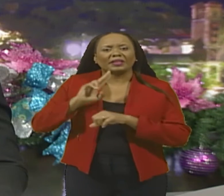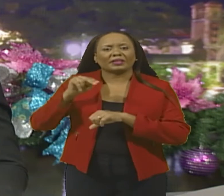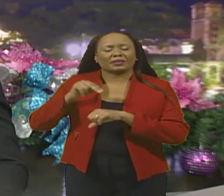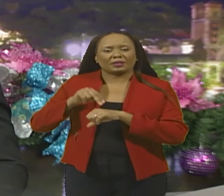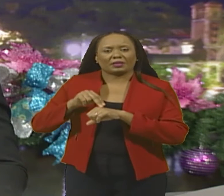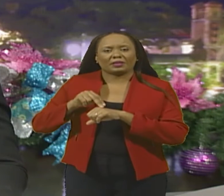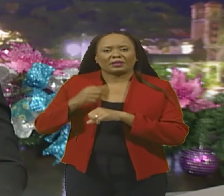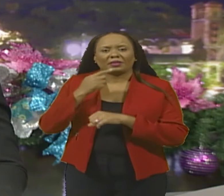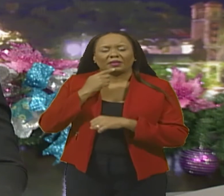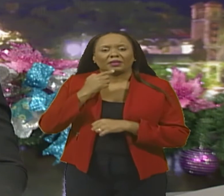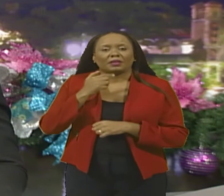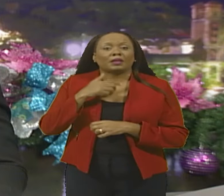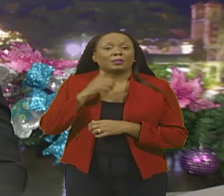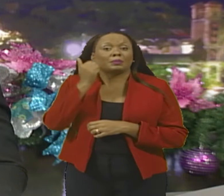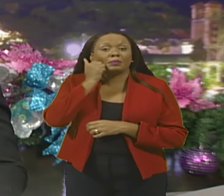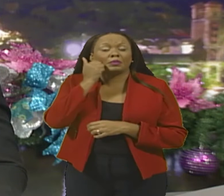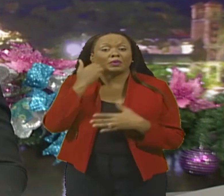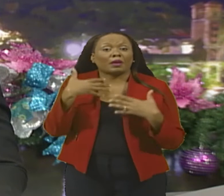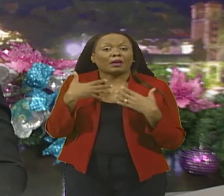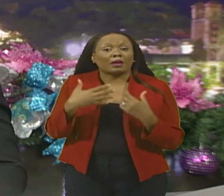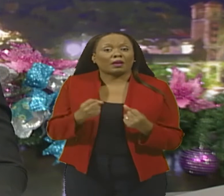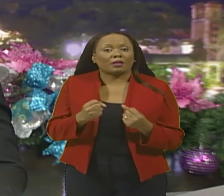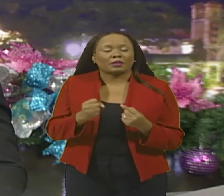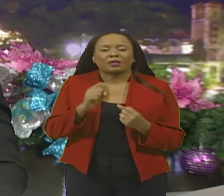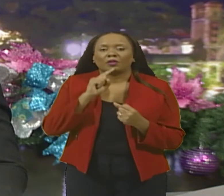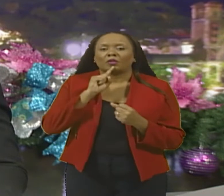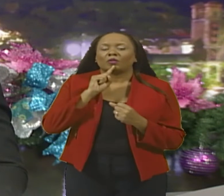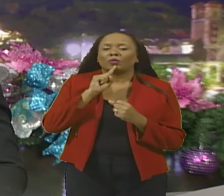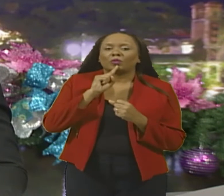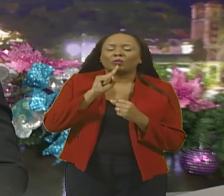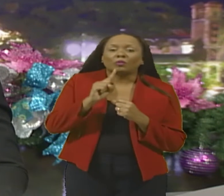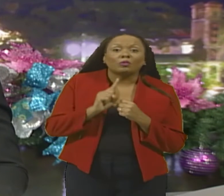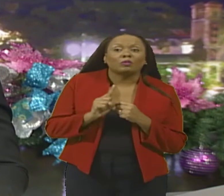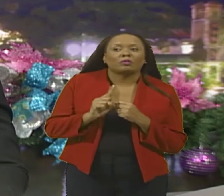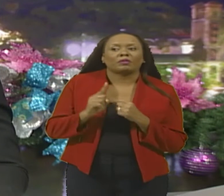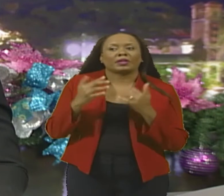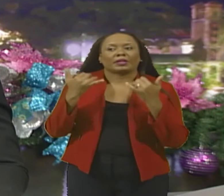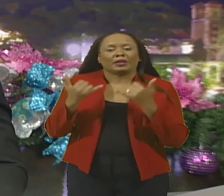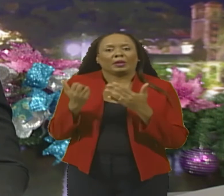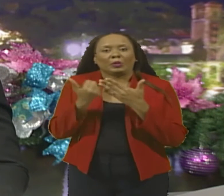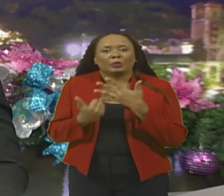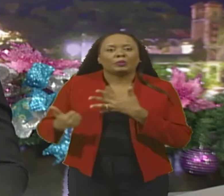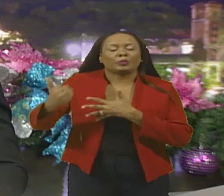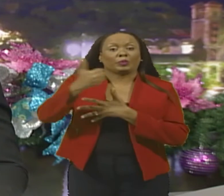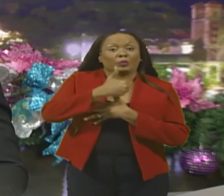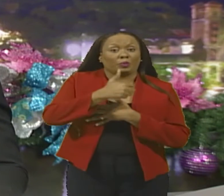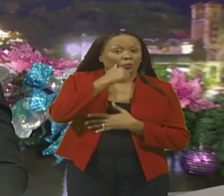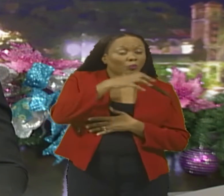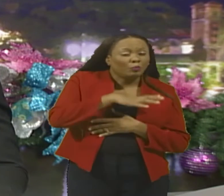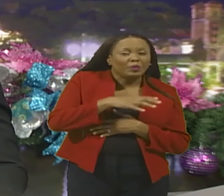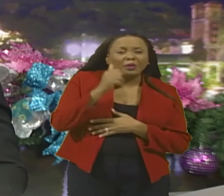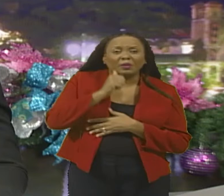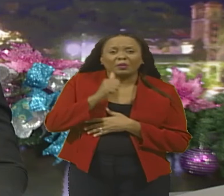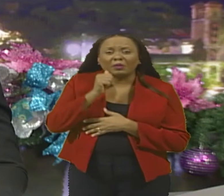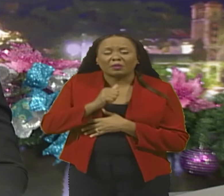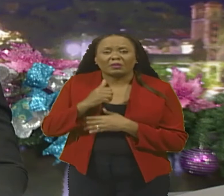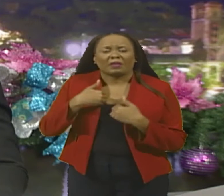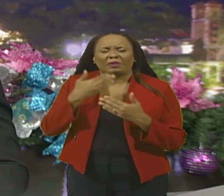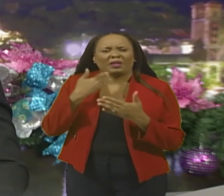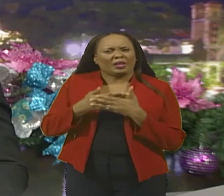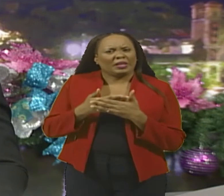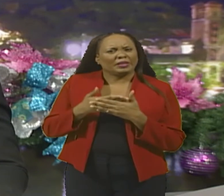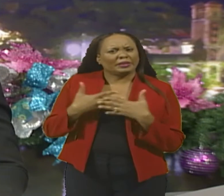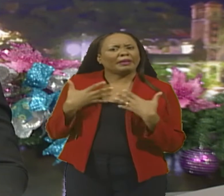Blackstock, says menstrual health management has been gaining greater attention in recent years. Women and girls who have good reproductive